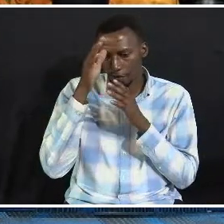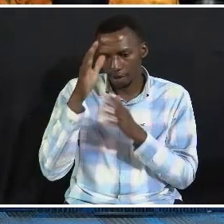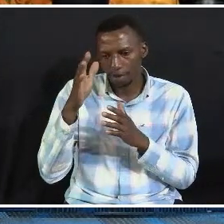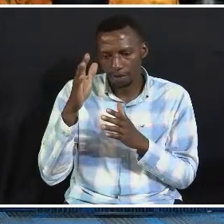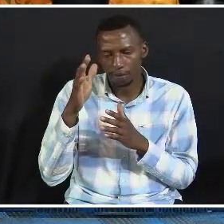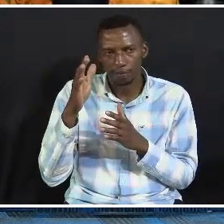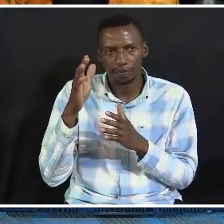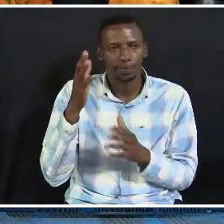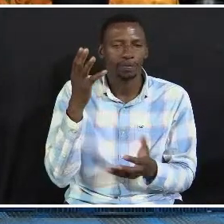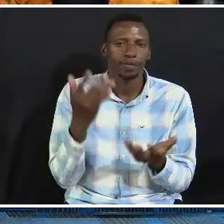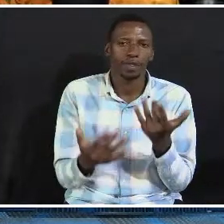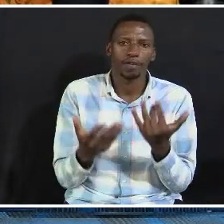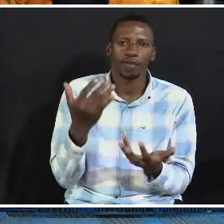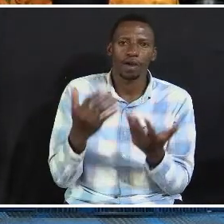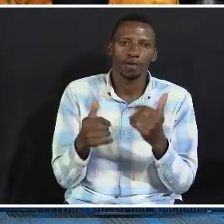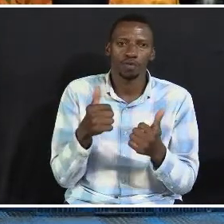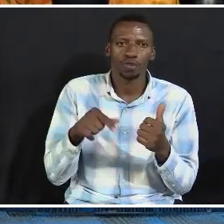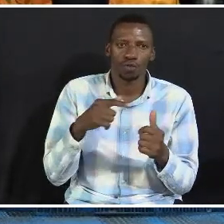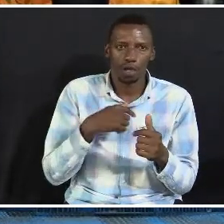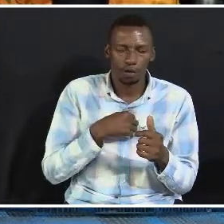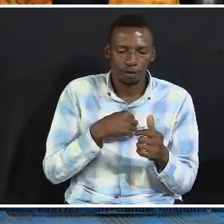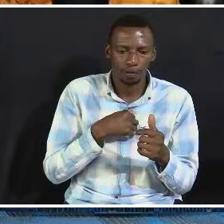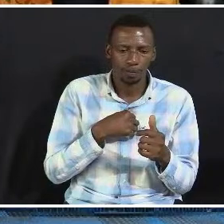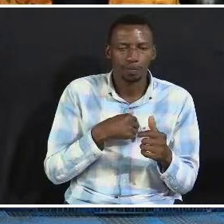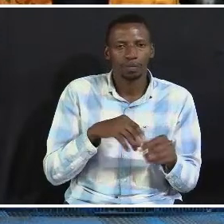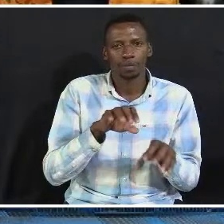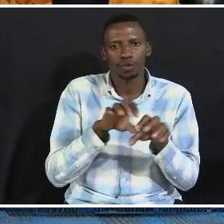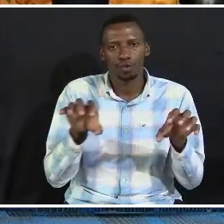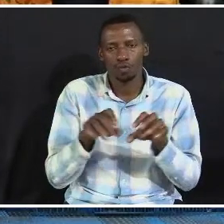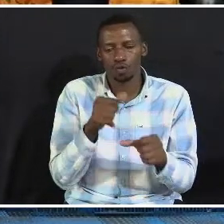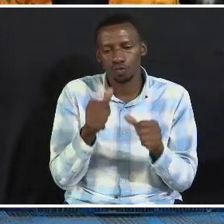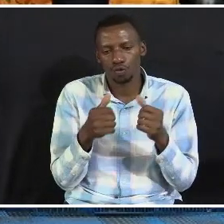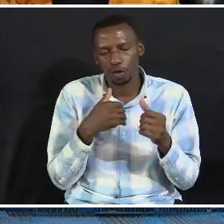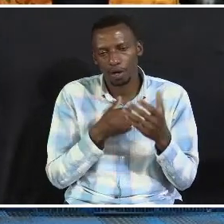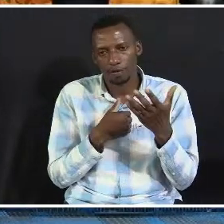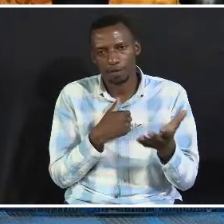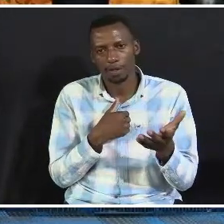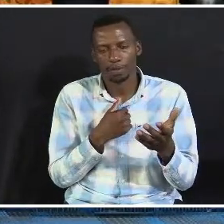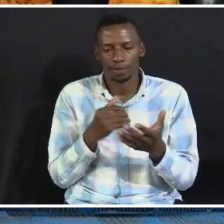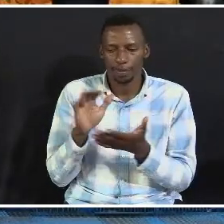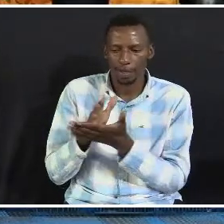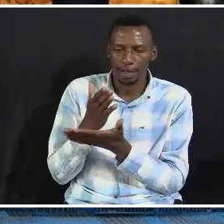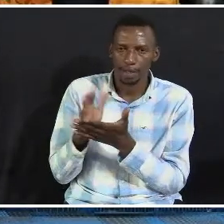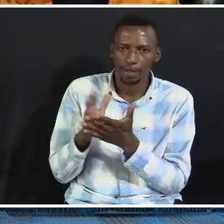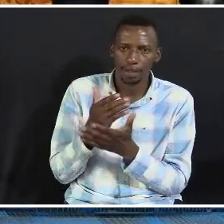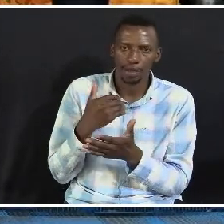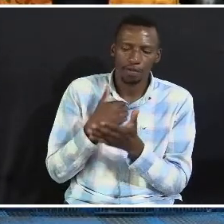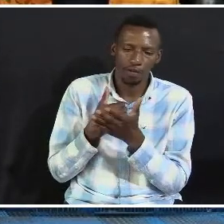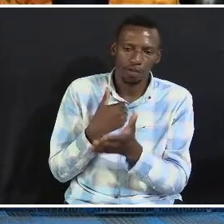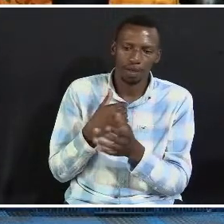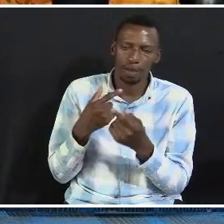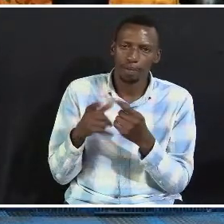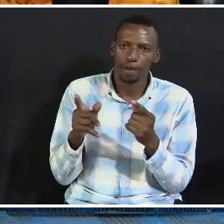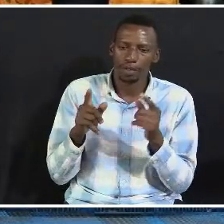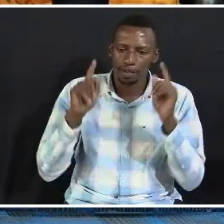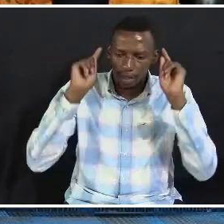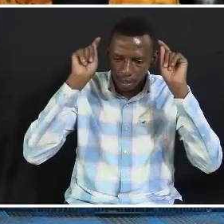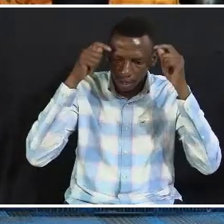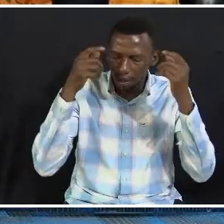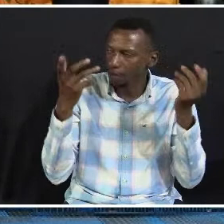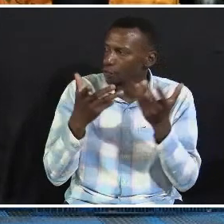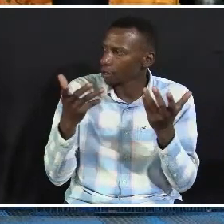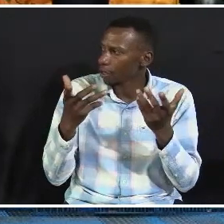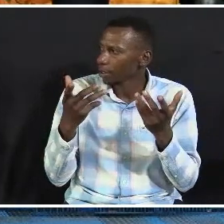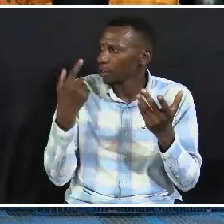the fire we have, the wood we have, the knife we have, but where is the lamb